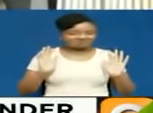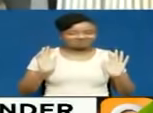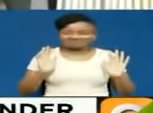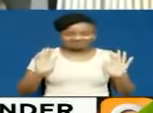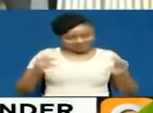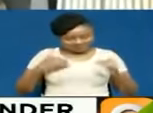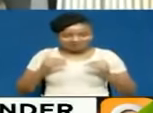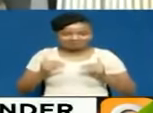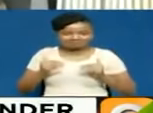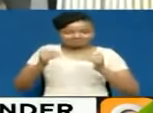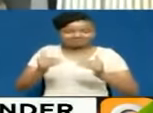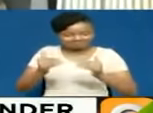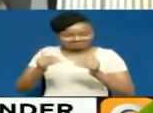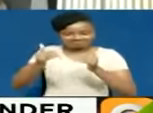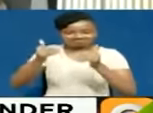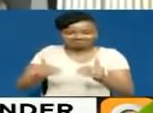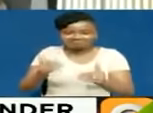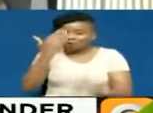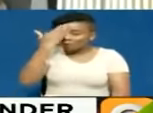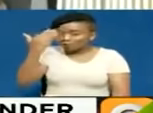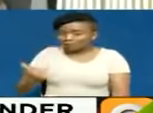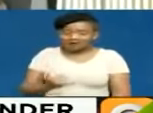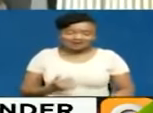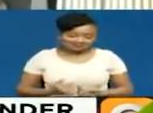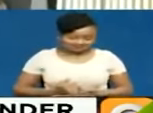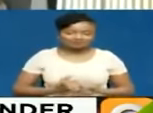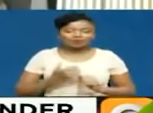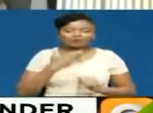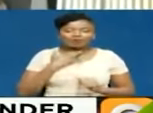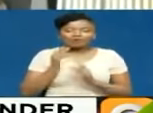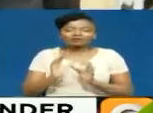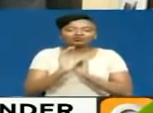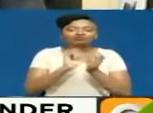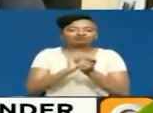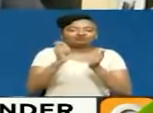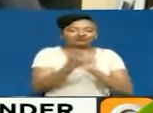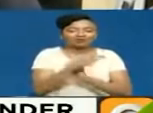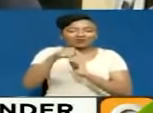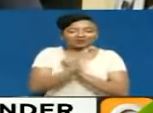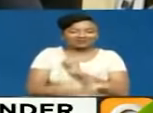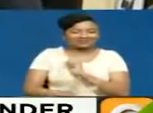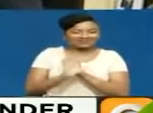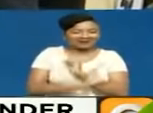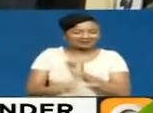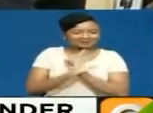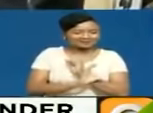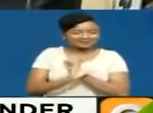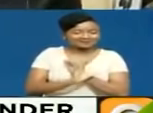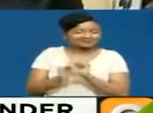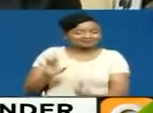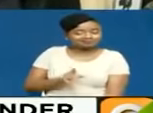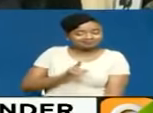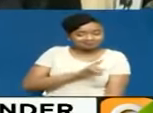am marching forward because we want to transform this nation. The head of state yesterday, in a